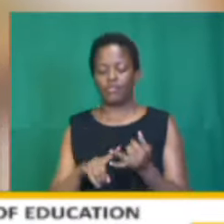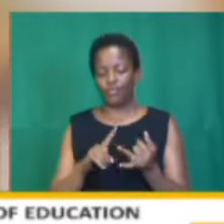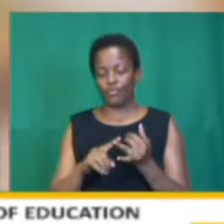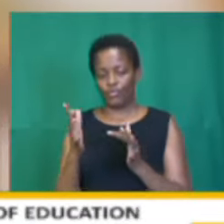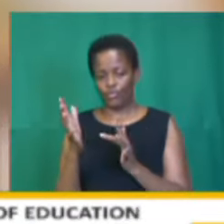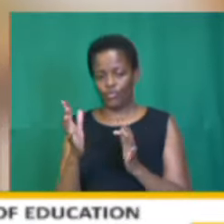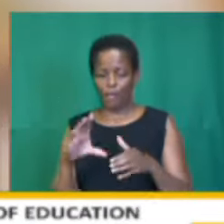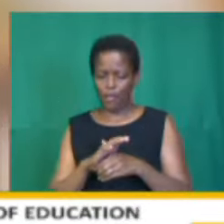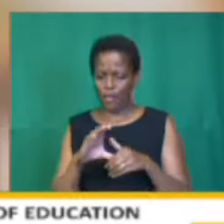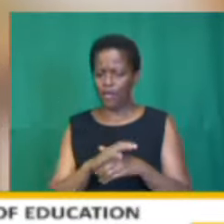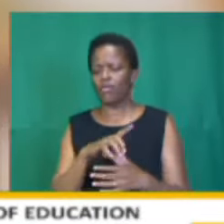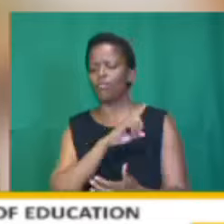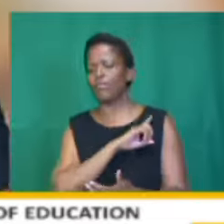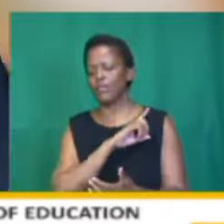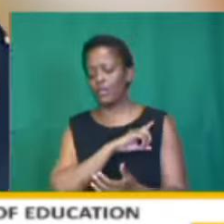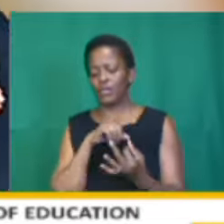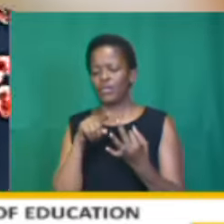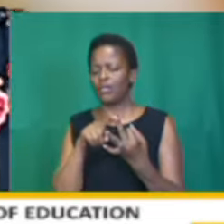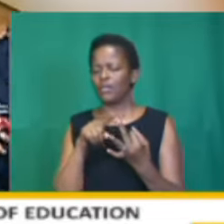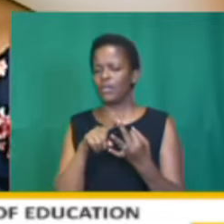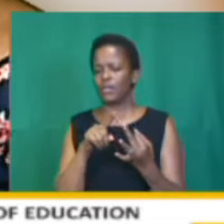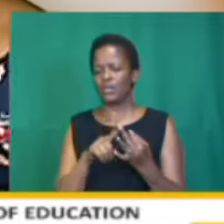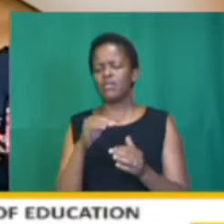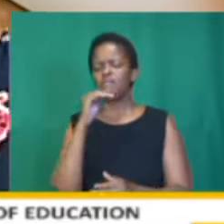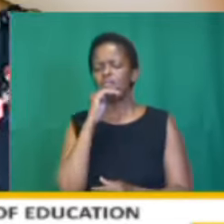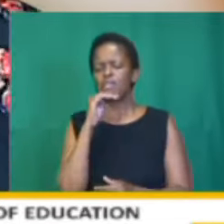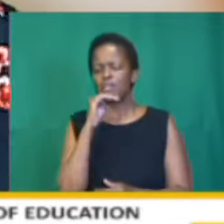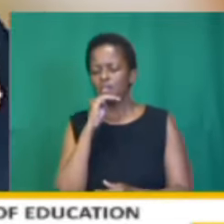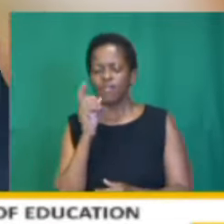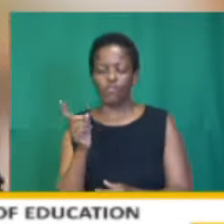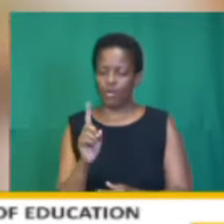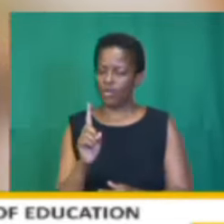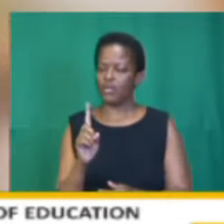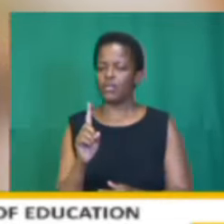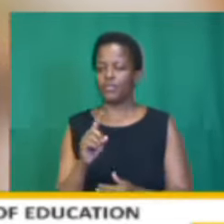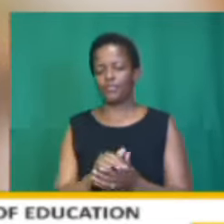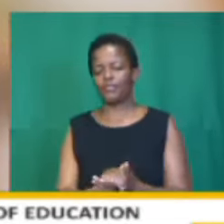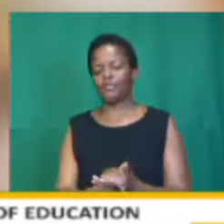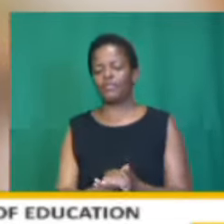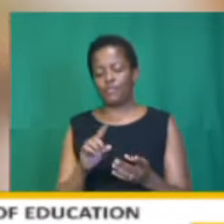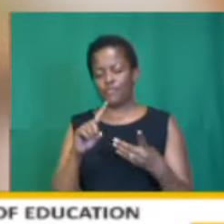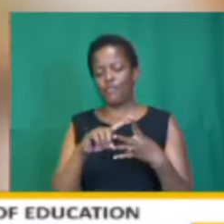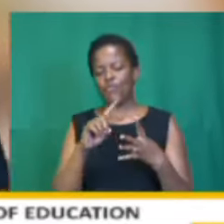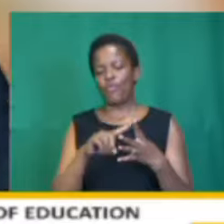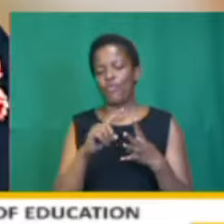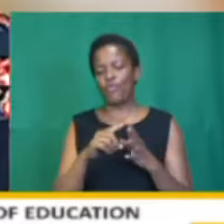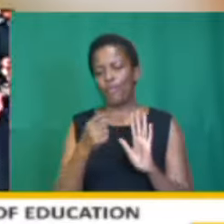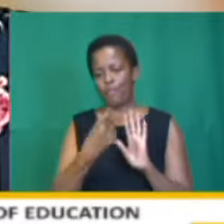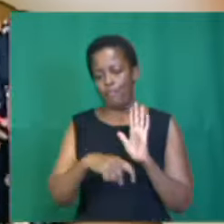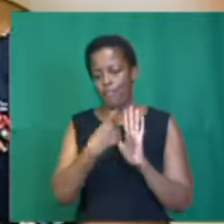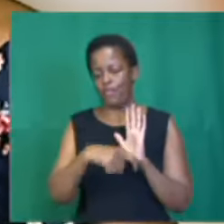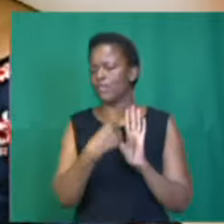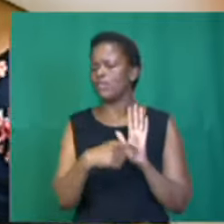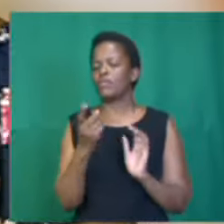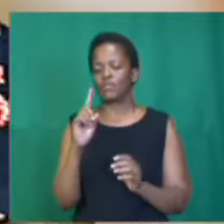Jerusalem. We have learnt the symbolism that is found in the story, the characterization, as well as the